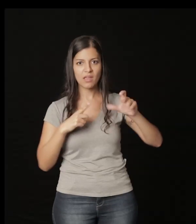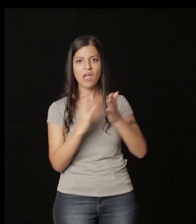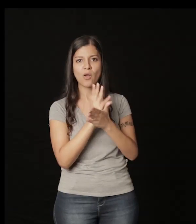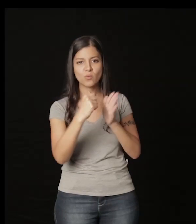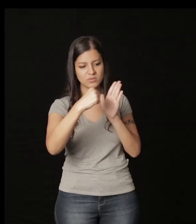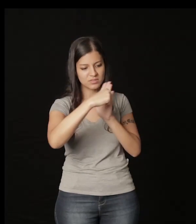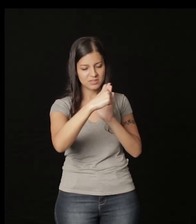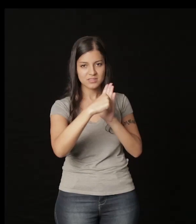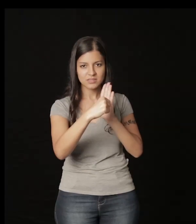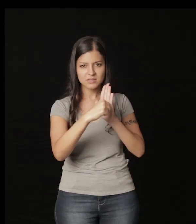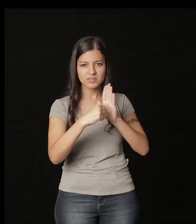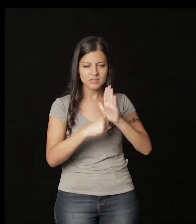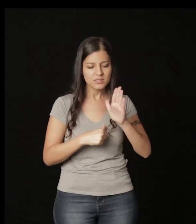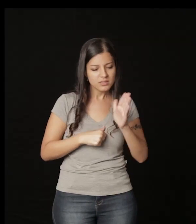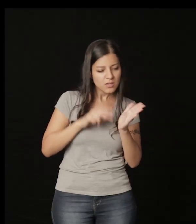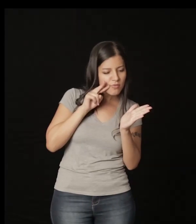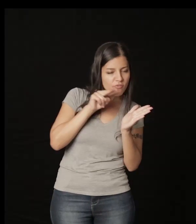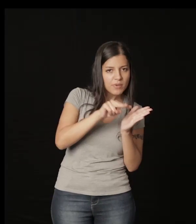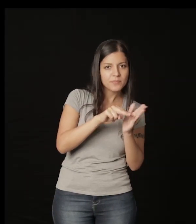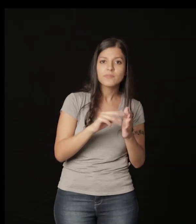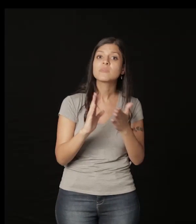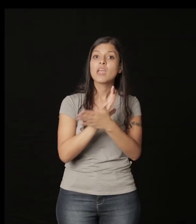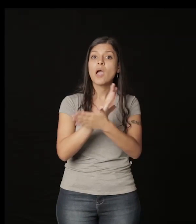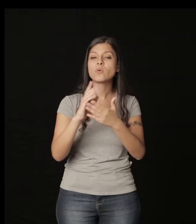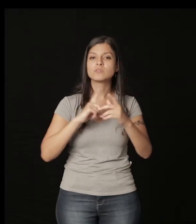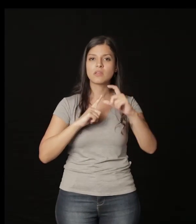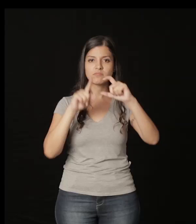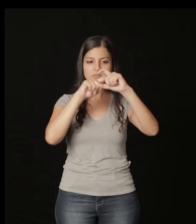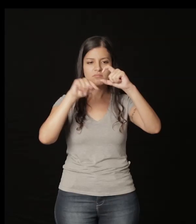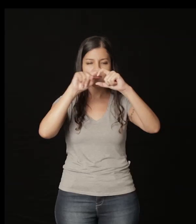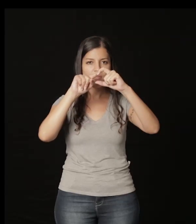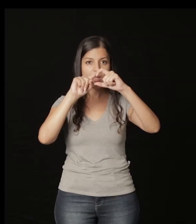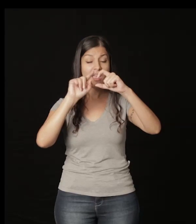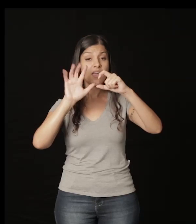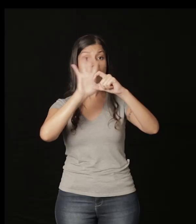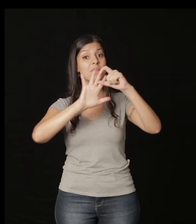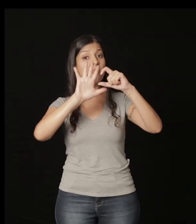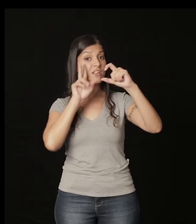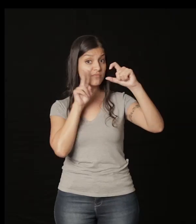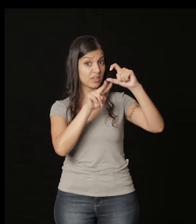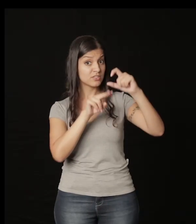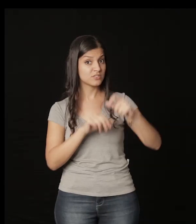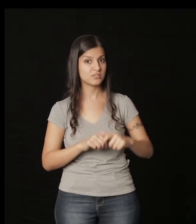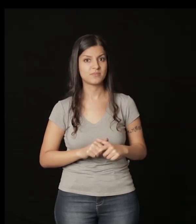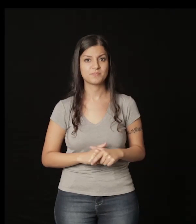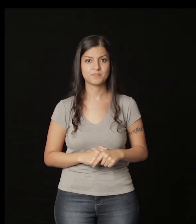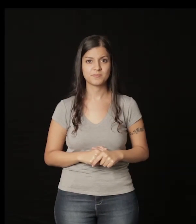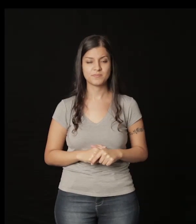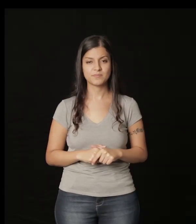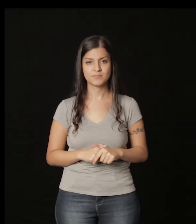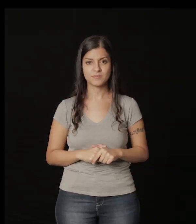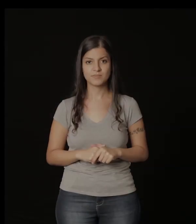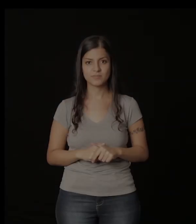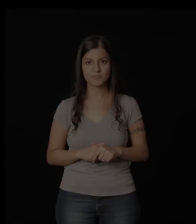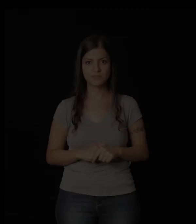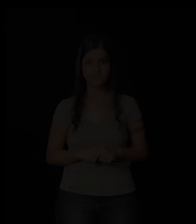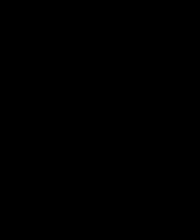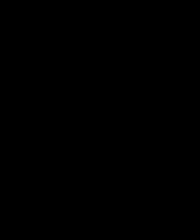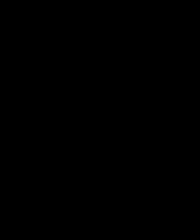were concealed by the sticker. And you can see here some of the images.